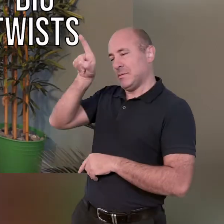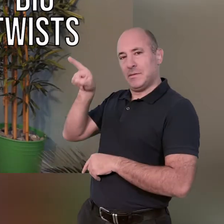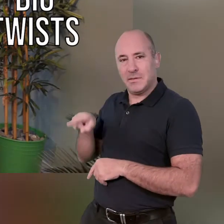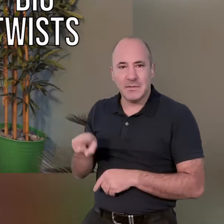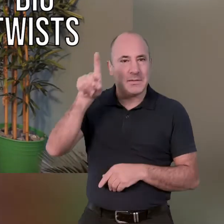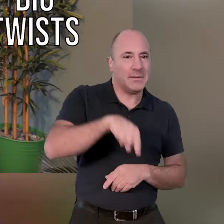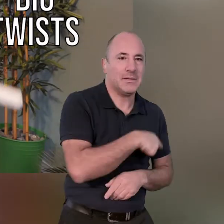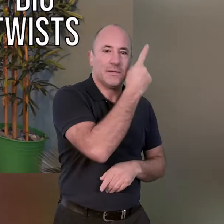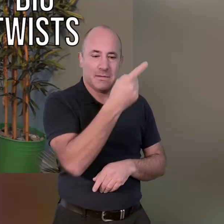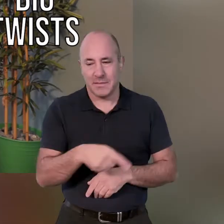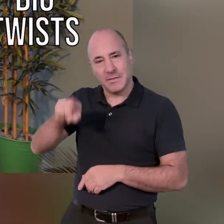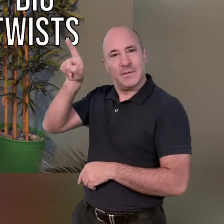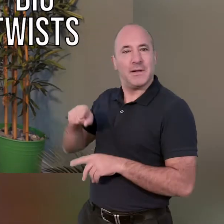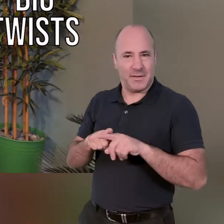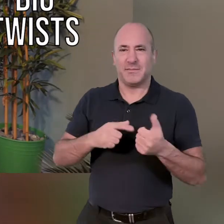sign.